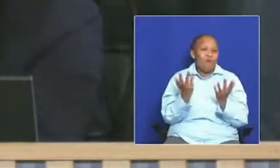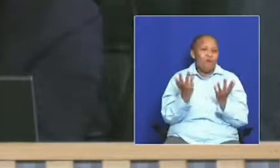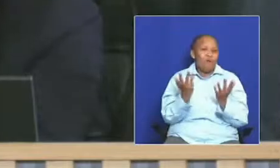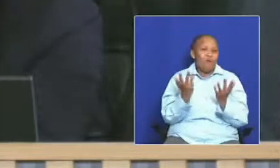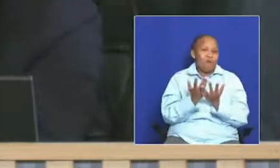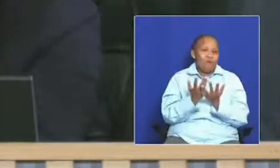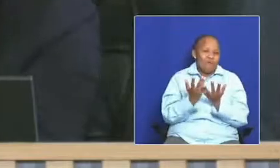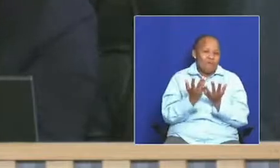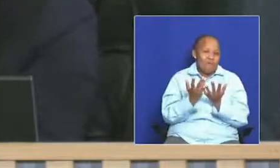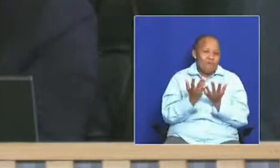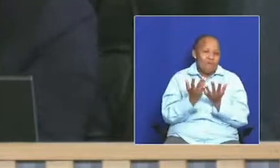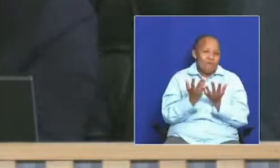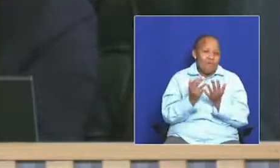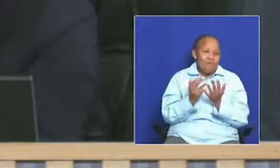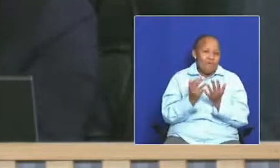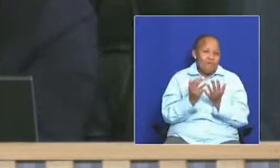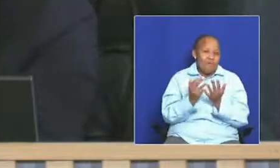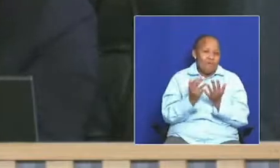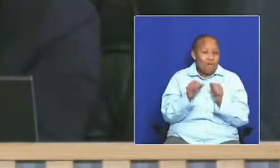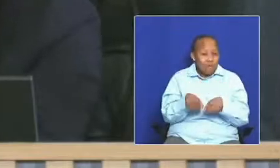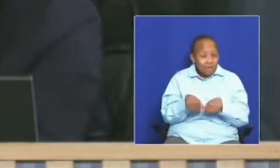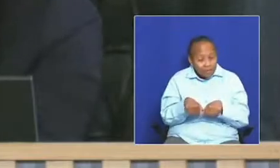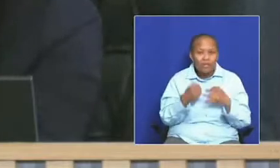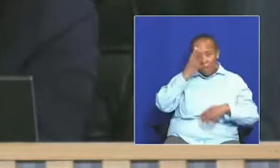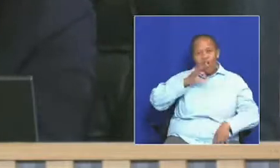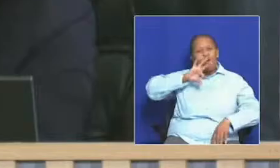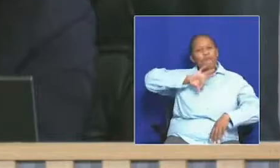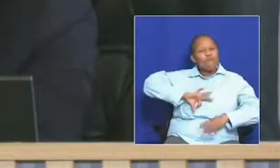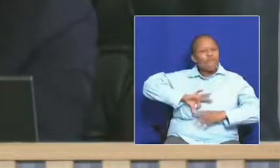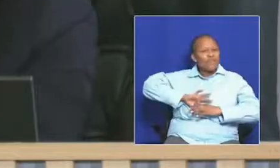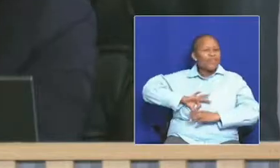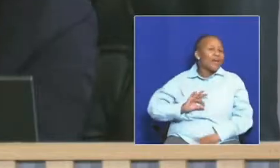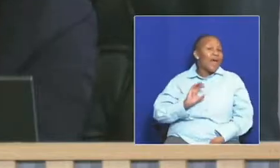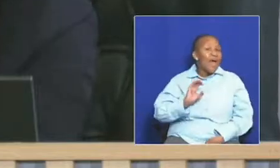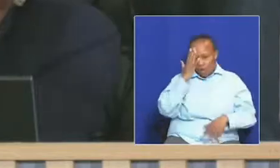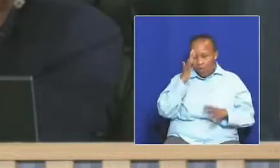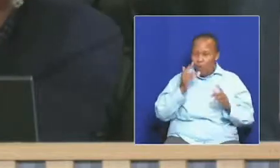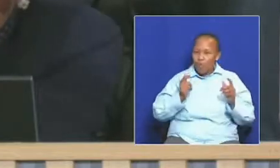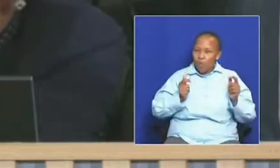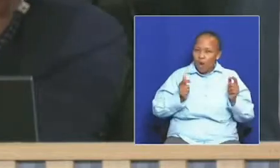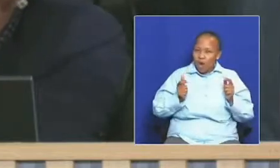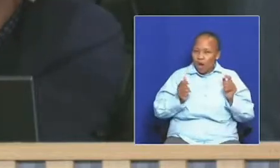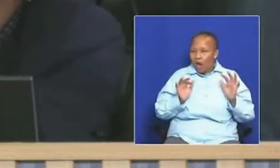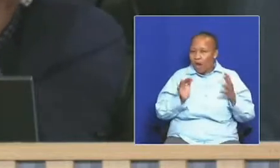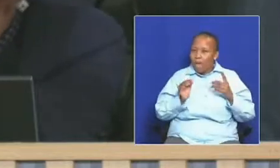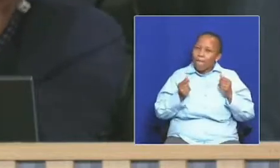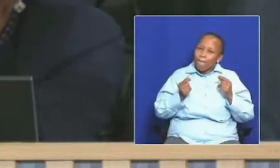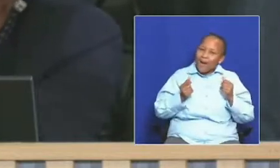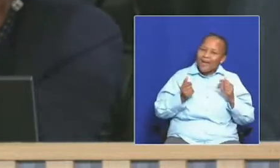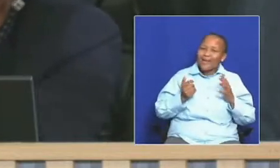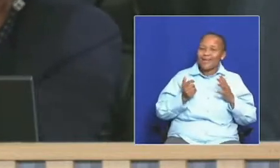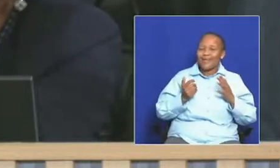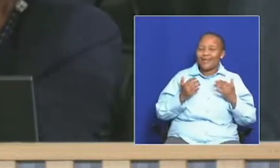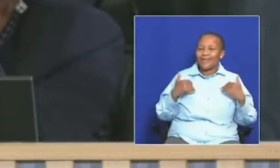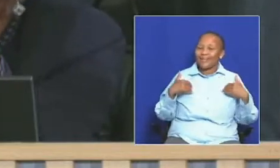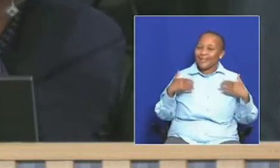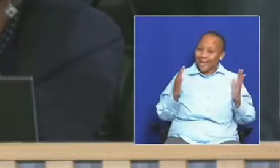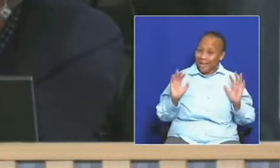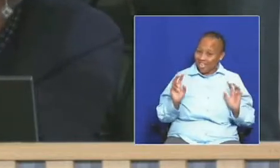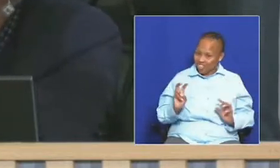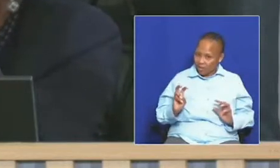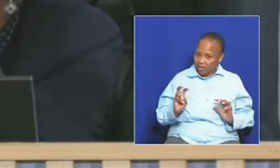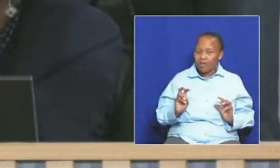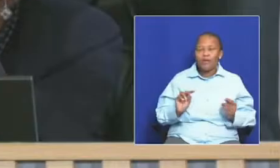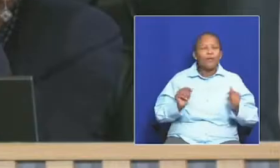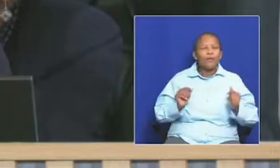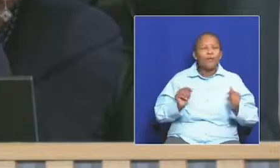a profit. Where does that go? How do you handle it? Where does the money to pay the